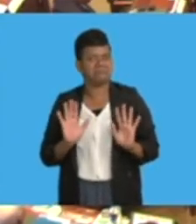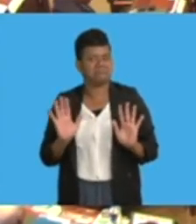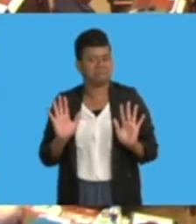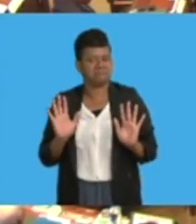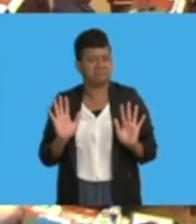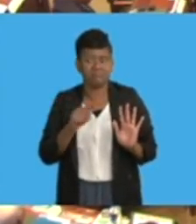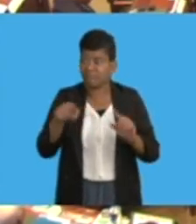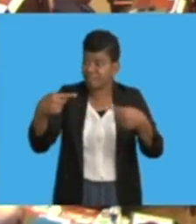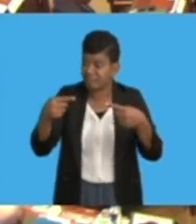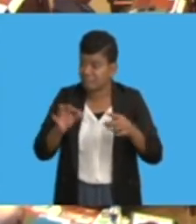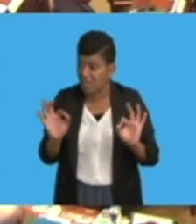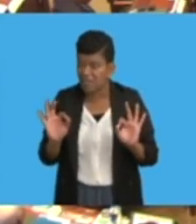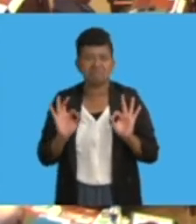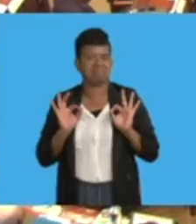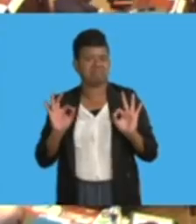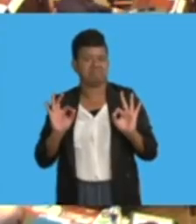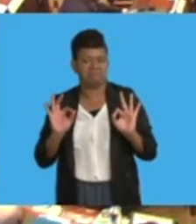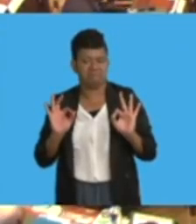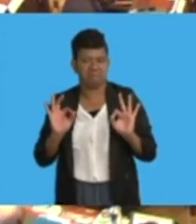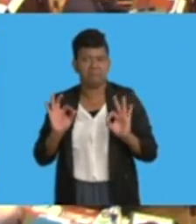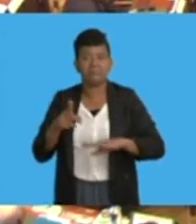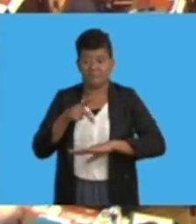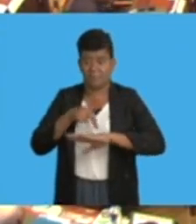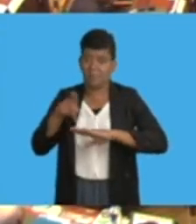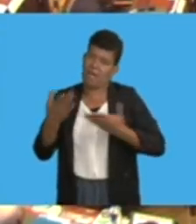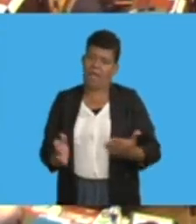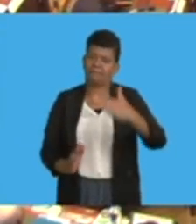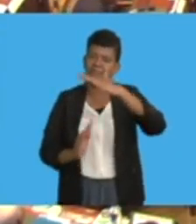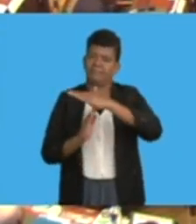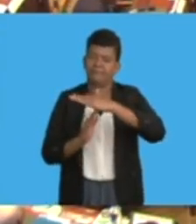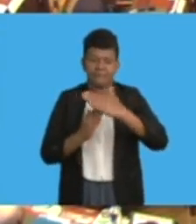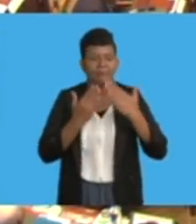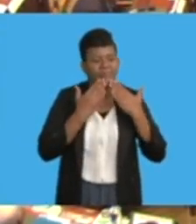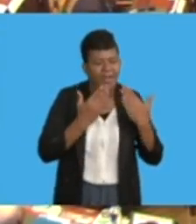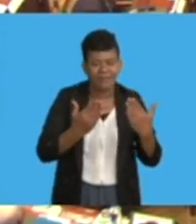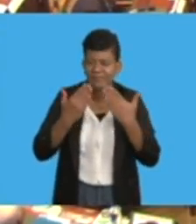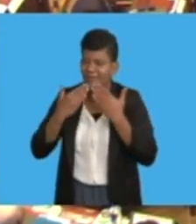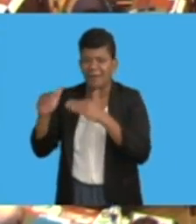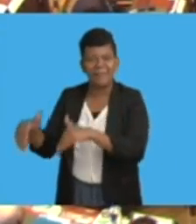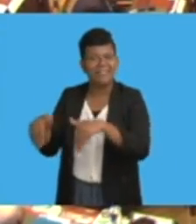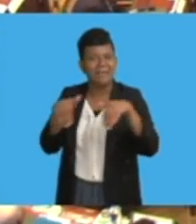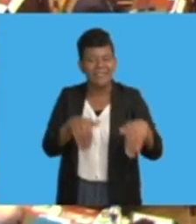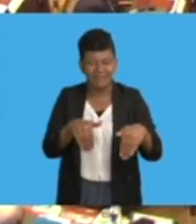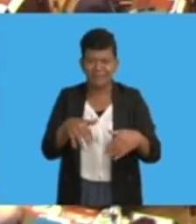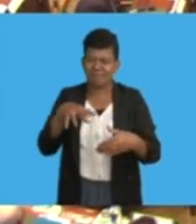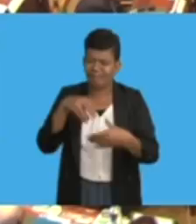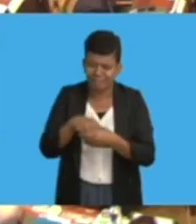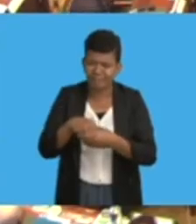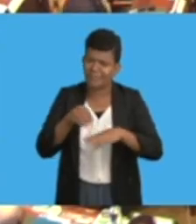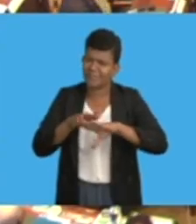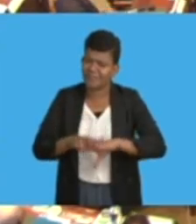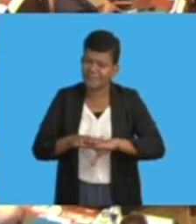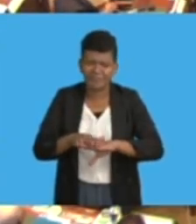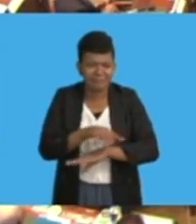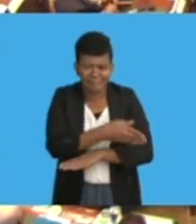Since no member opposes, Parliament is now adjourned, signed aye. Honourable members, I thank you all for your attendance at this special sitting of Parliament.